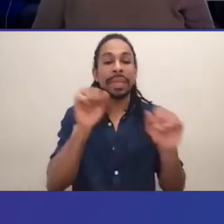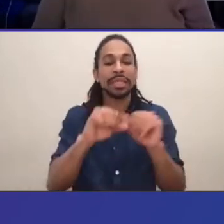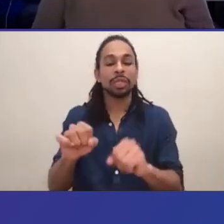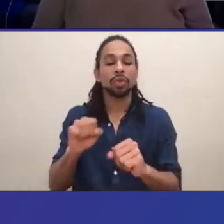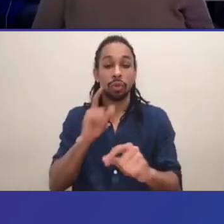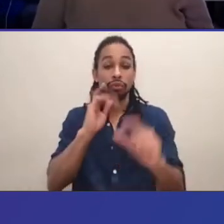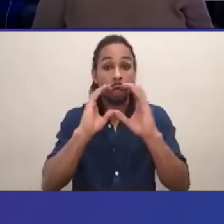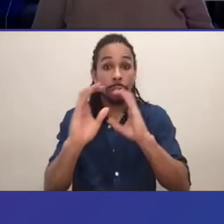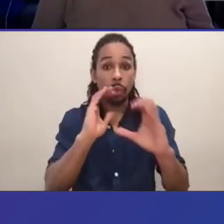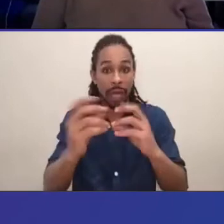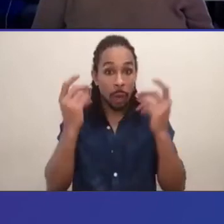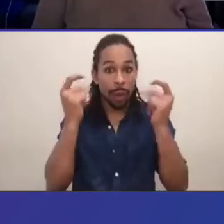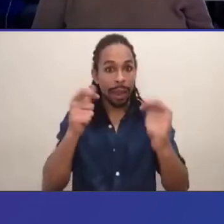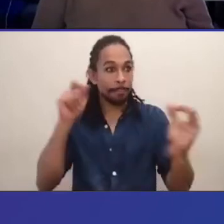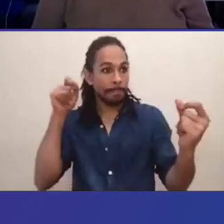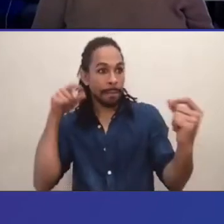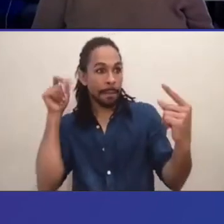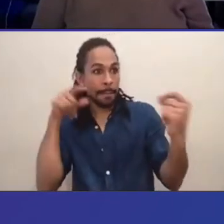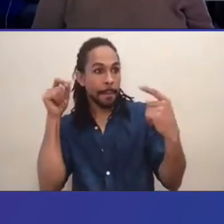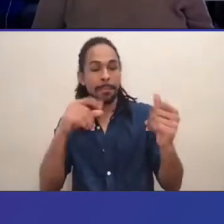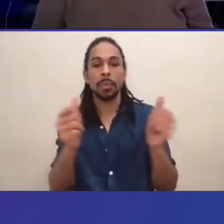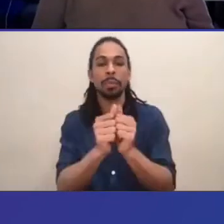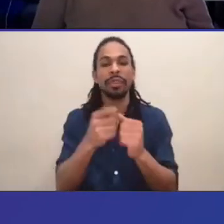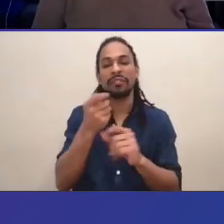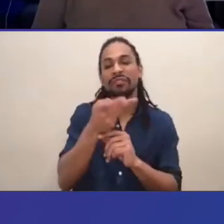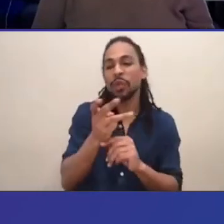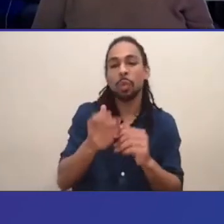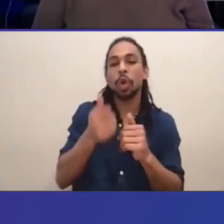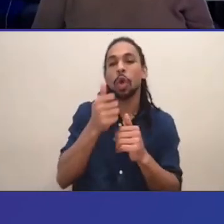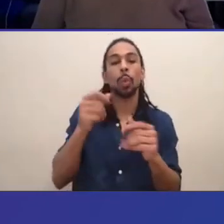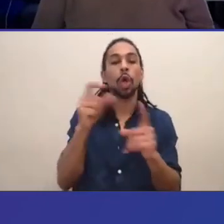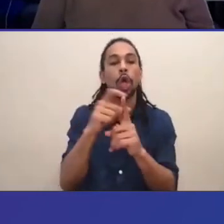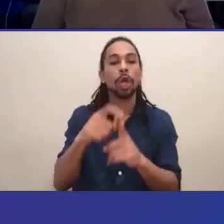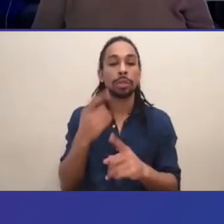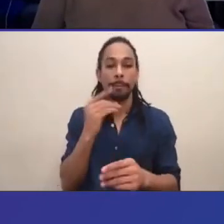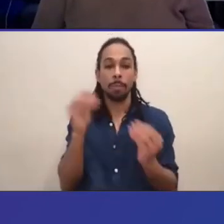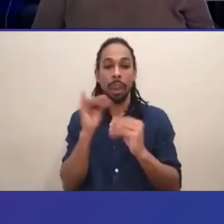really quickly with fewer words or with fewer